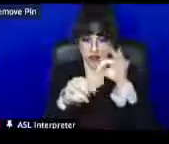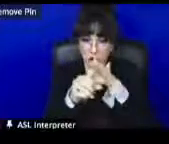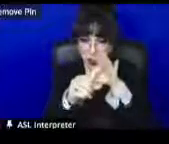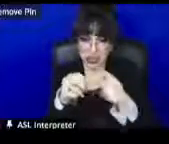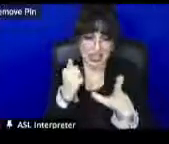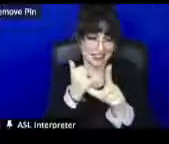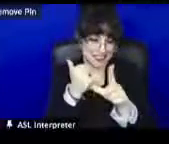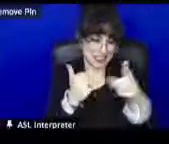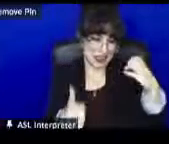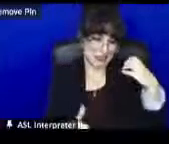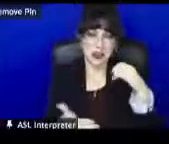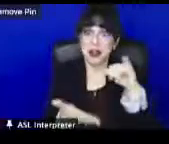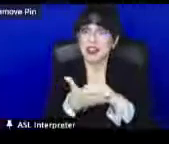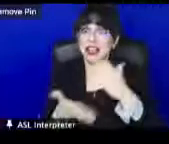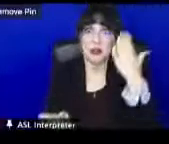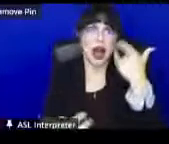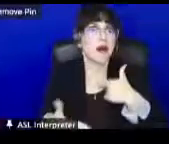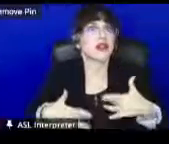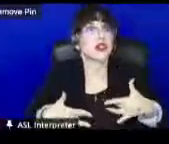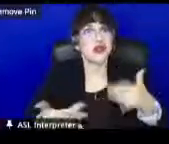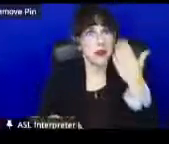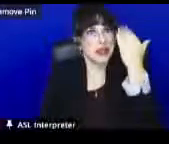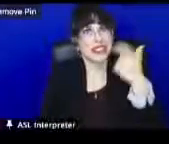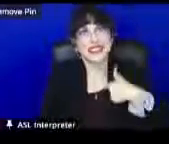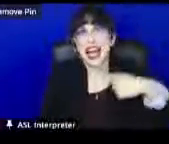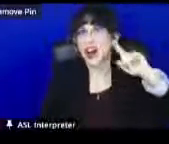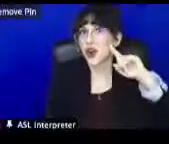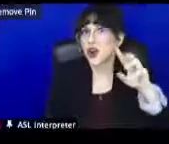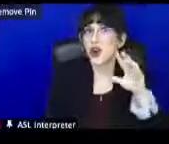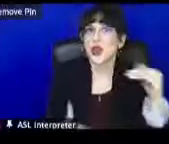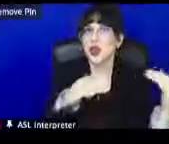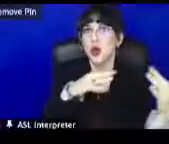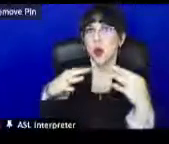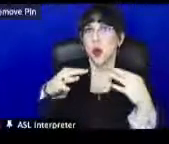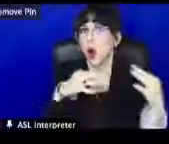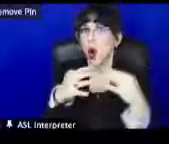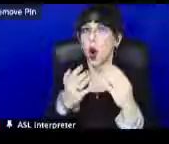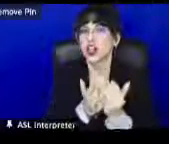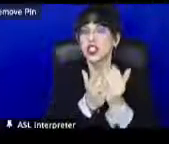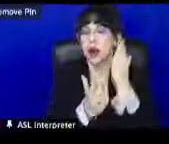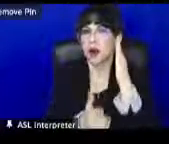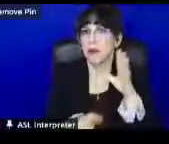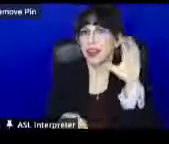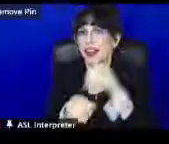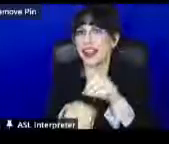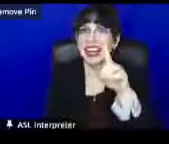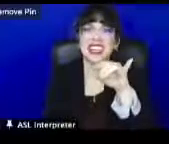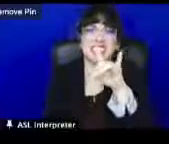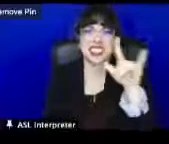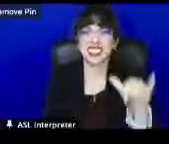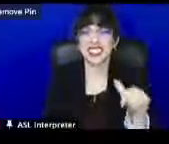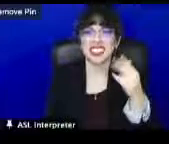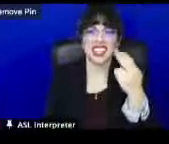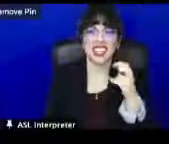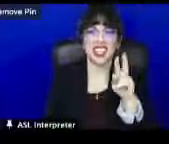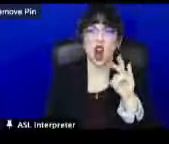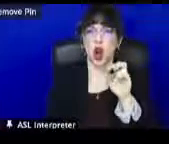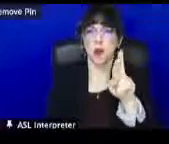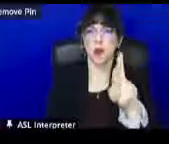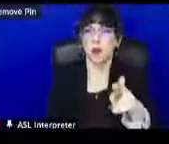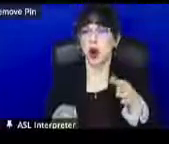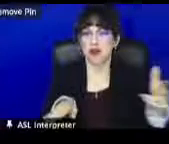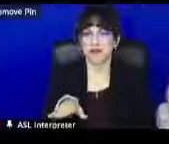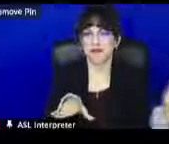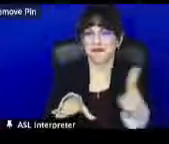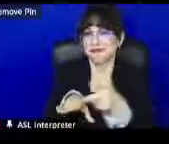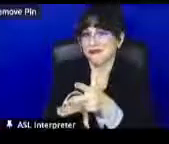thrilled when I heard that the warship was going to be in Dili Harbor on election day. I was like, I've got this